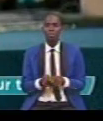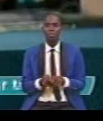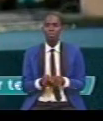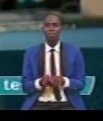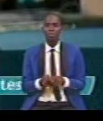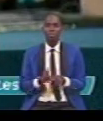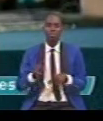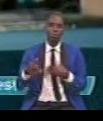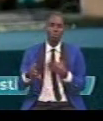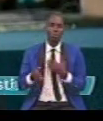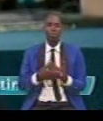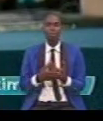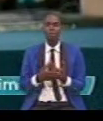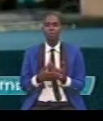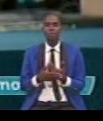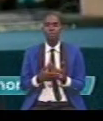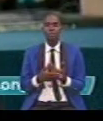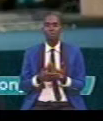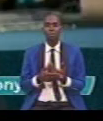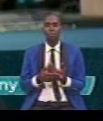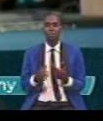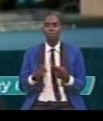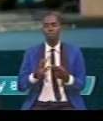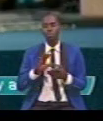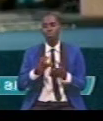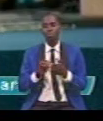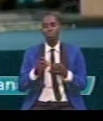to our boarding,